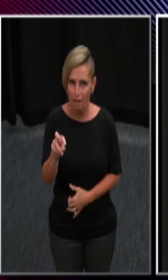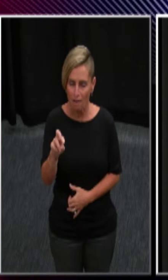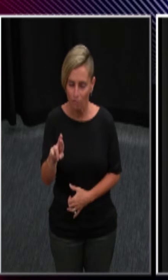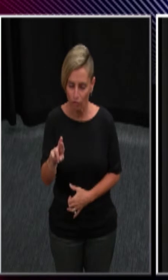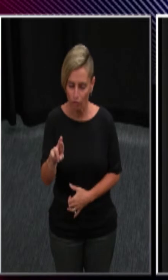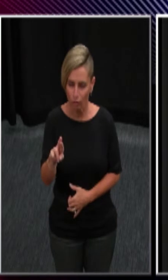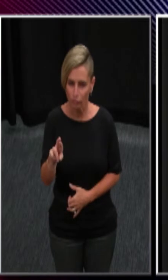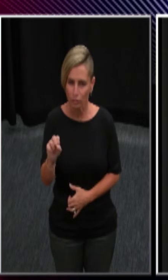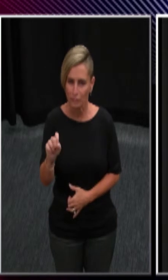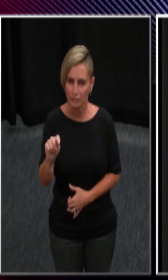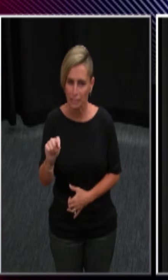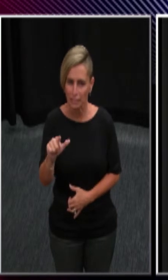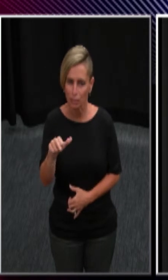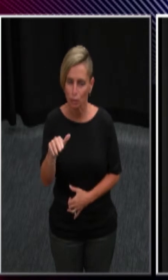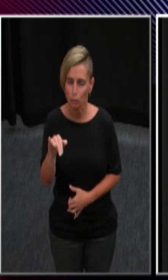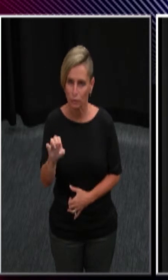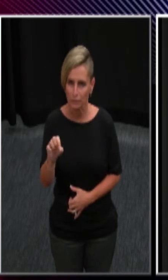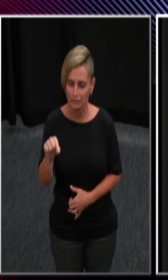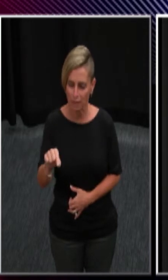www.recoverstlucie.org,